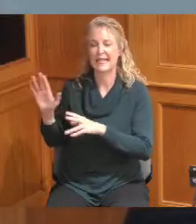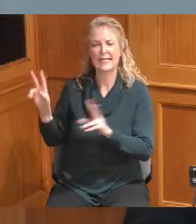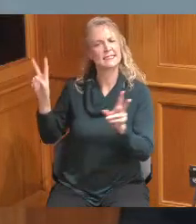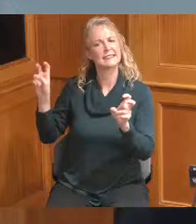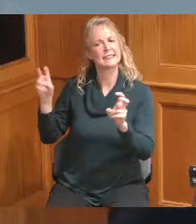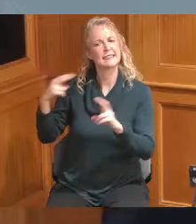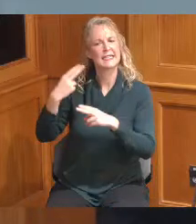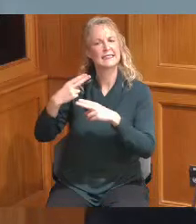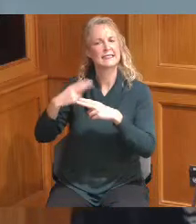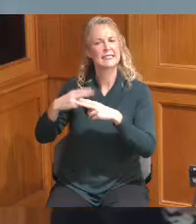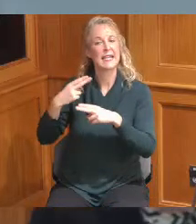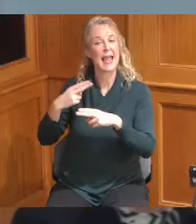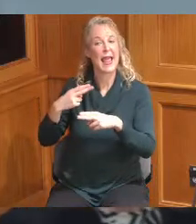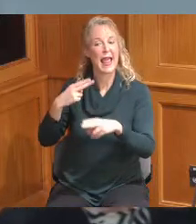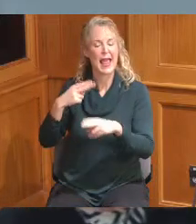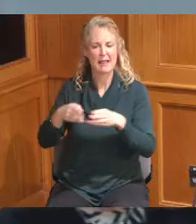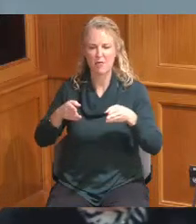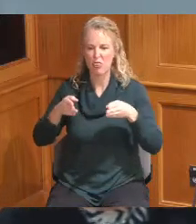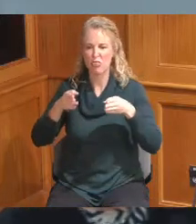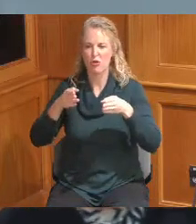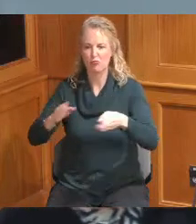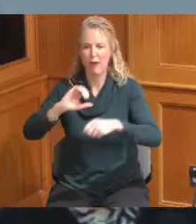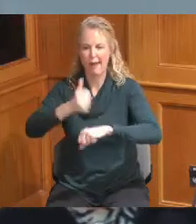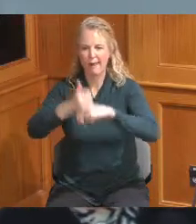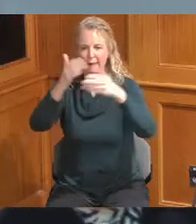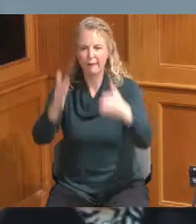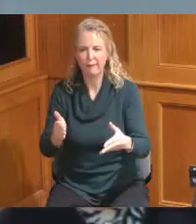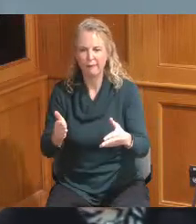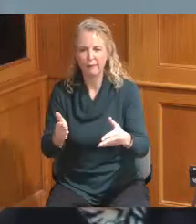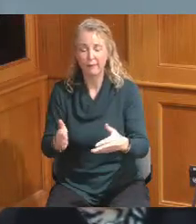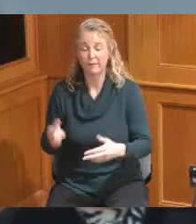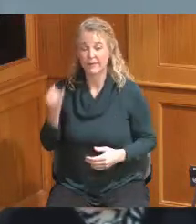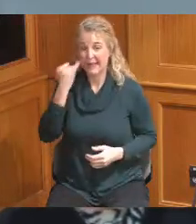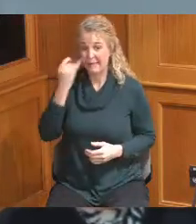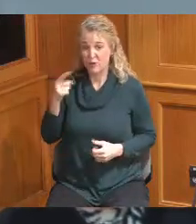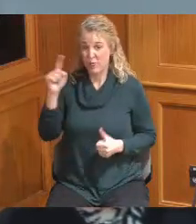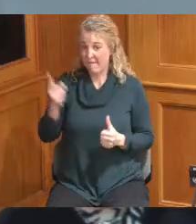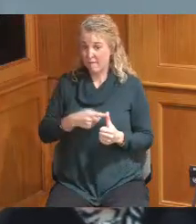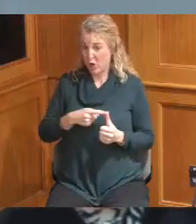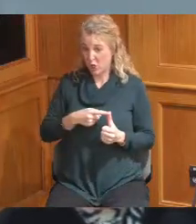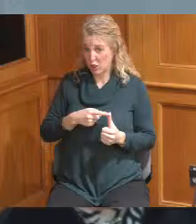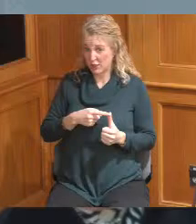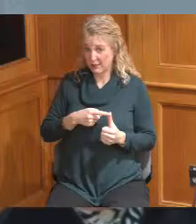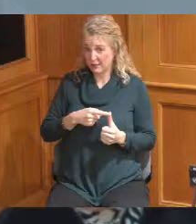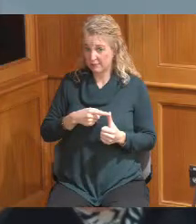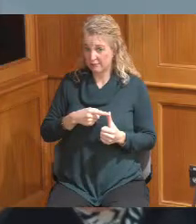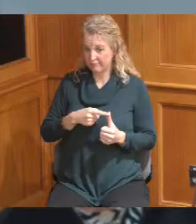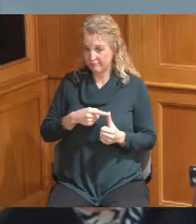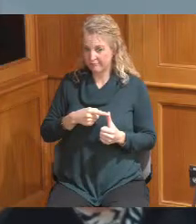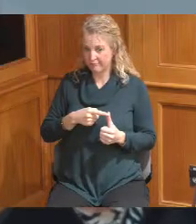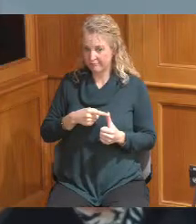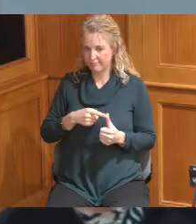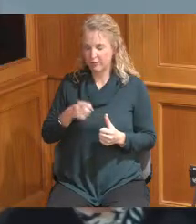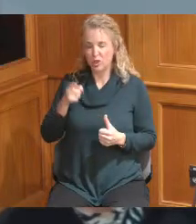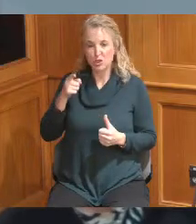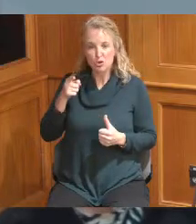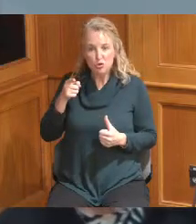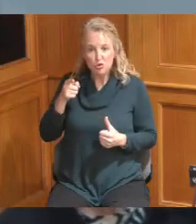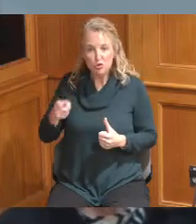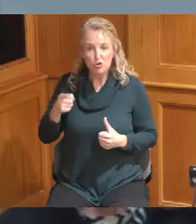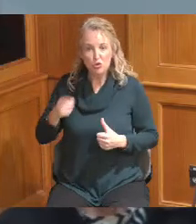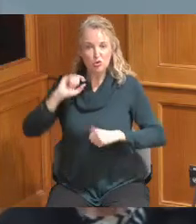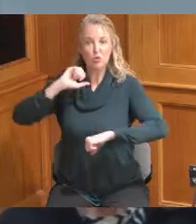was the Trailblazer. When you're the first, no one can set the standard but